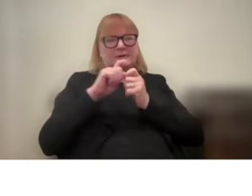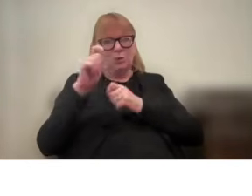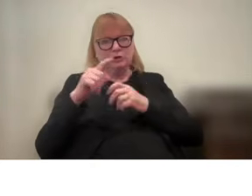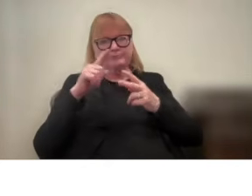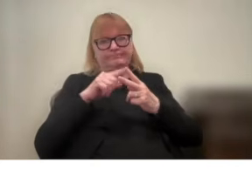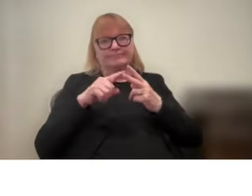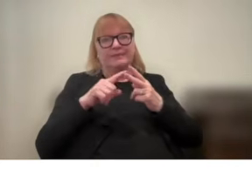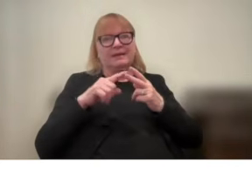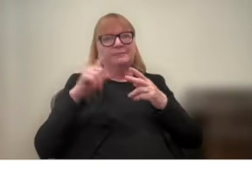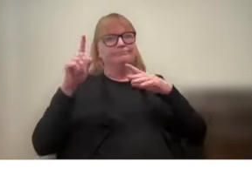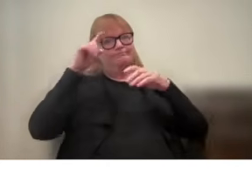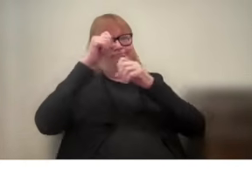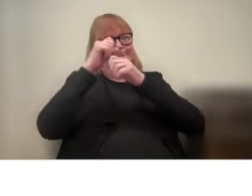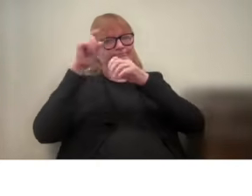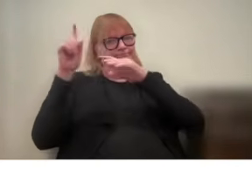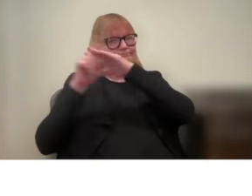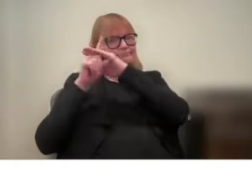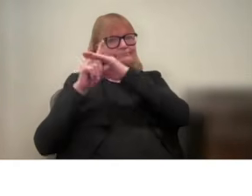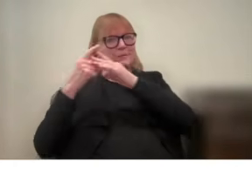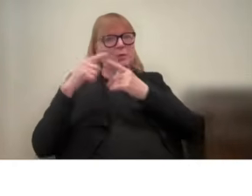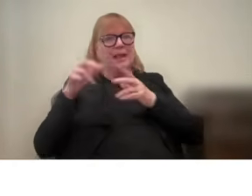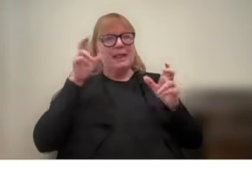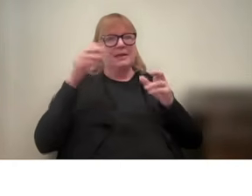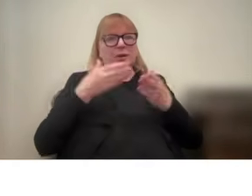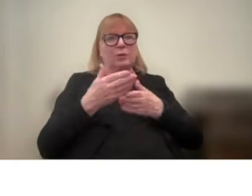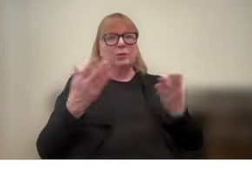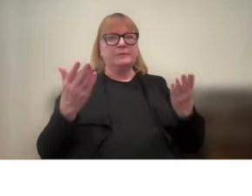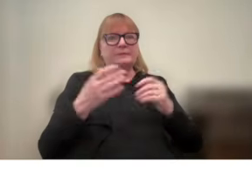question that's come up as you've kind of been listening throughout.